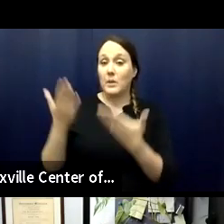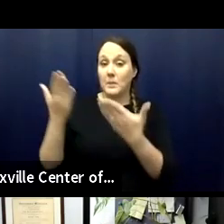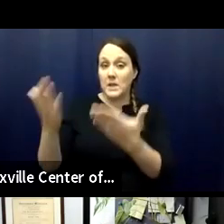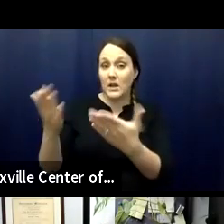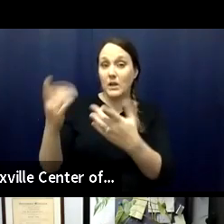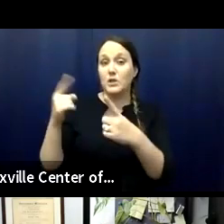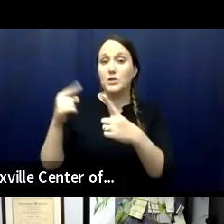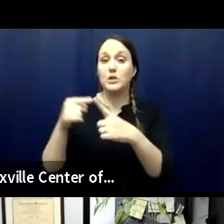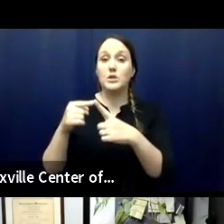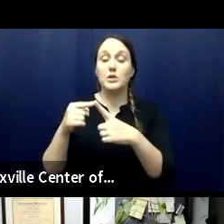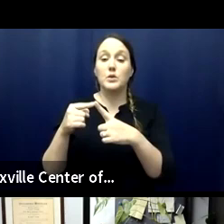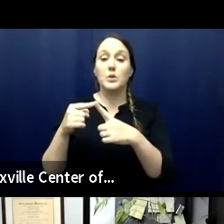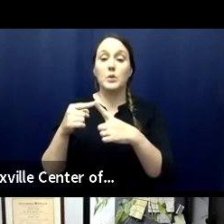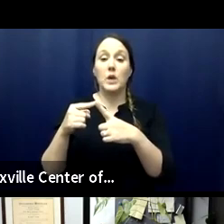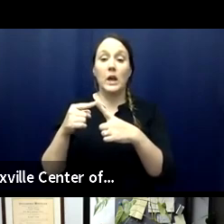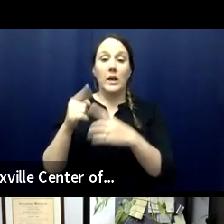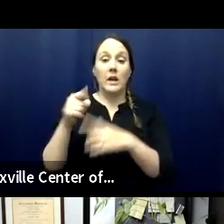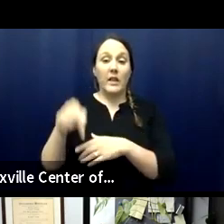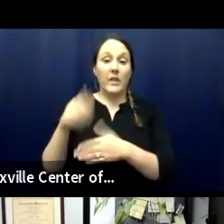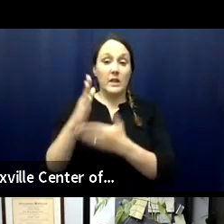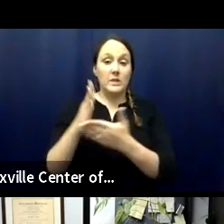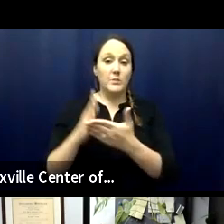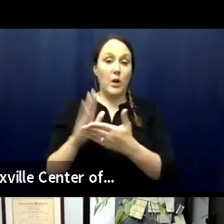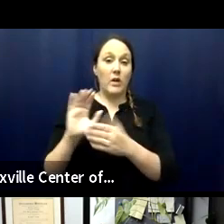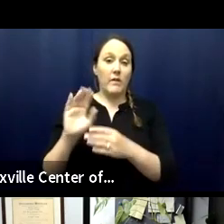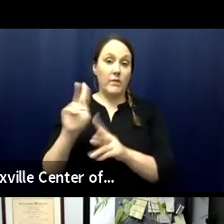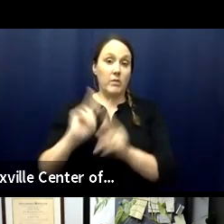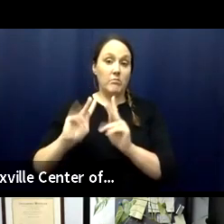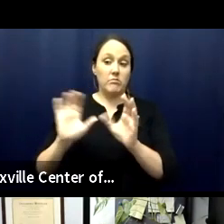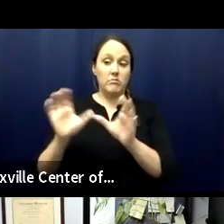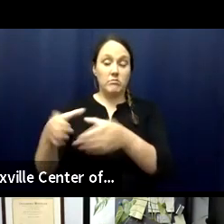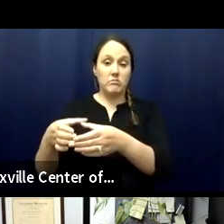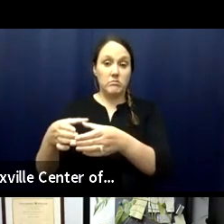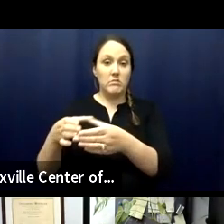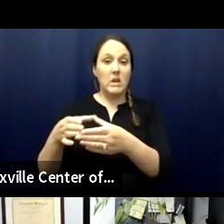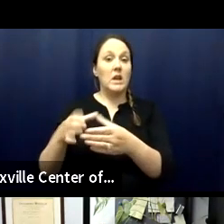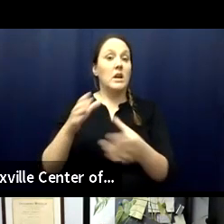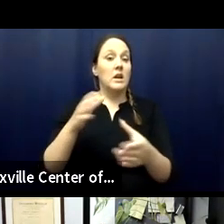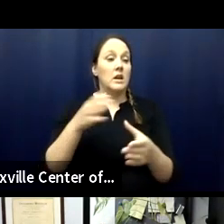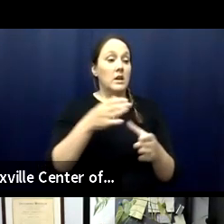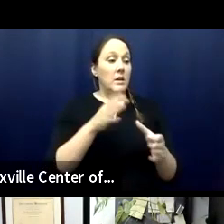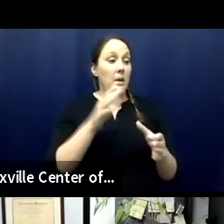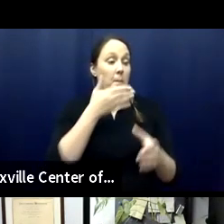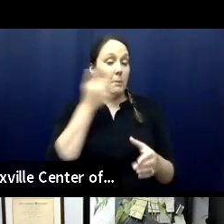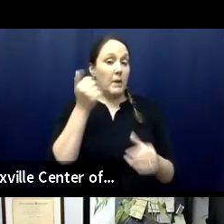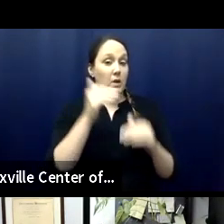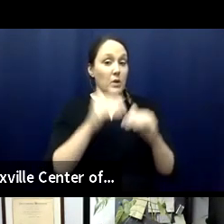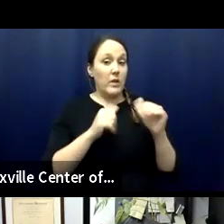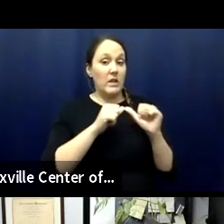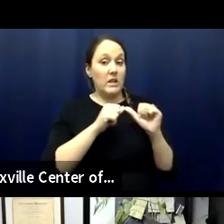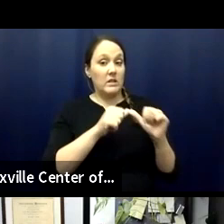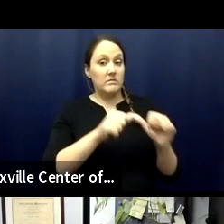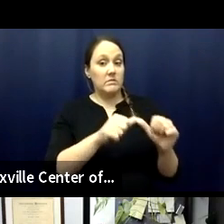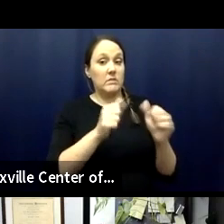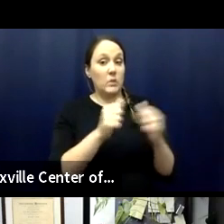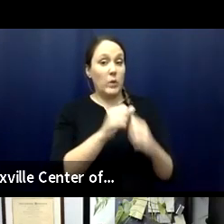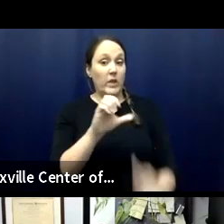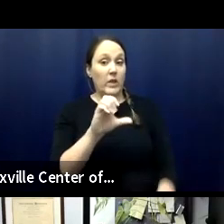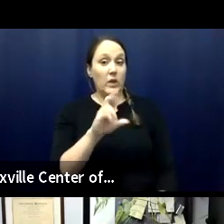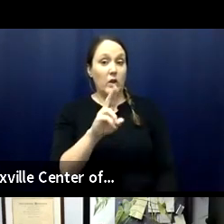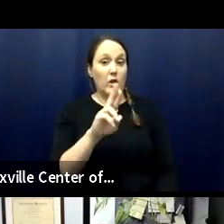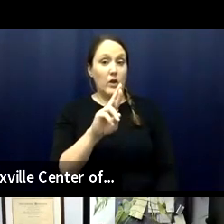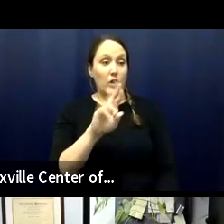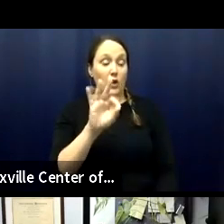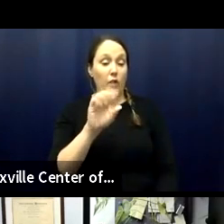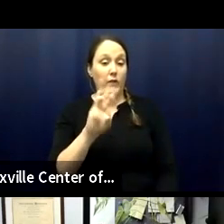to this segment of our populace versus continuing down this road with our curfew? Just wondering if there are